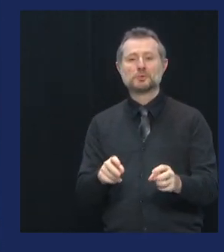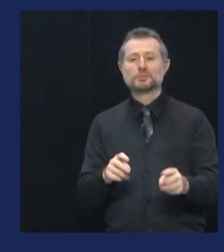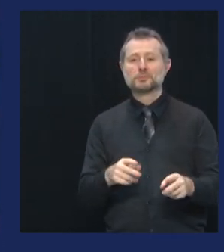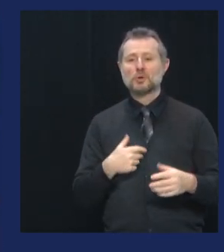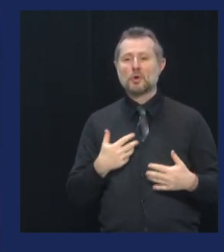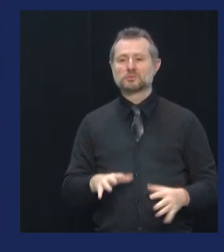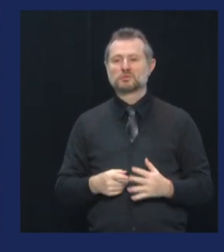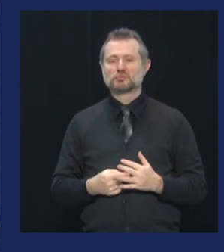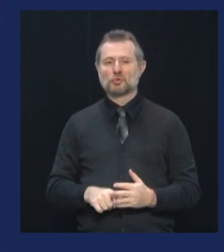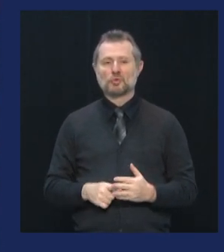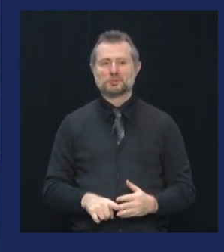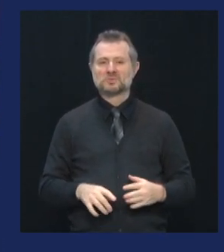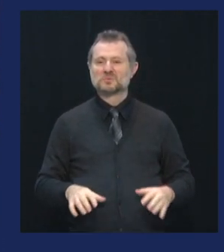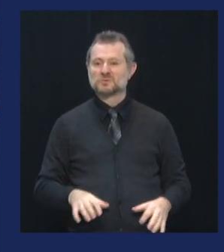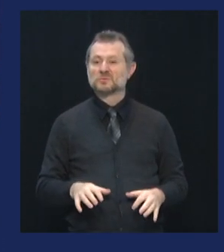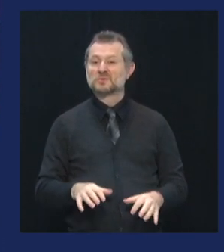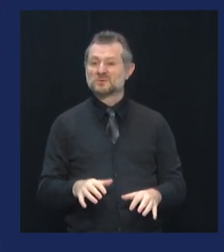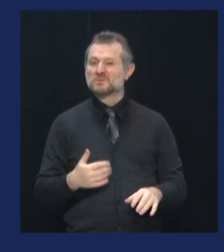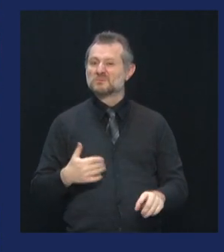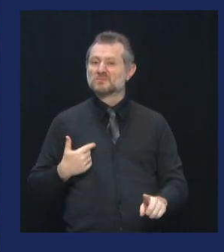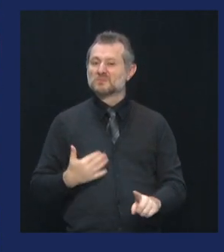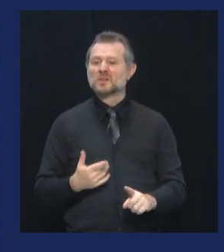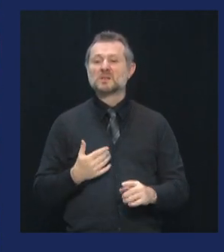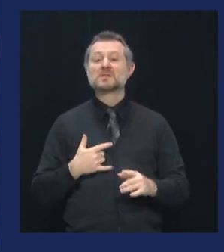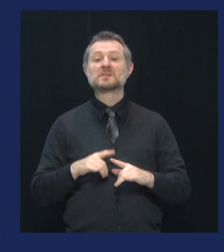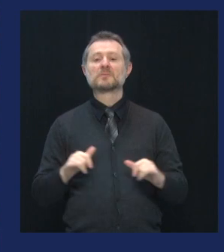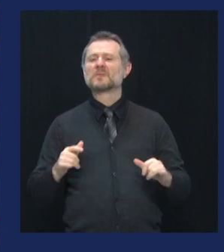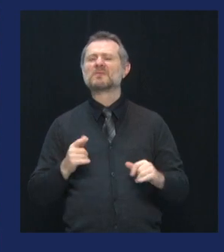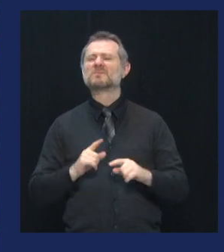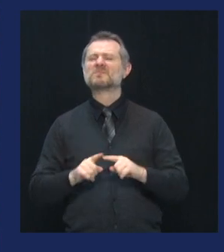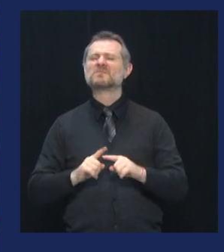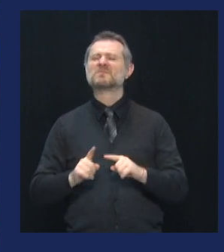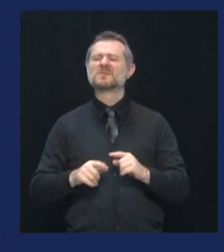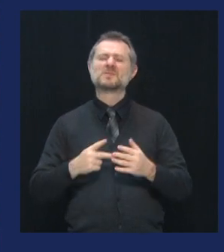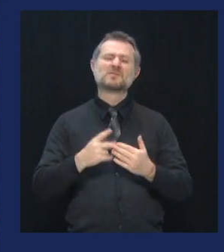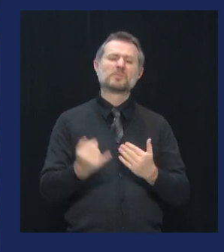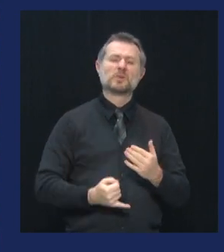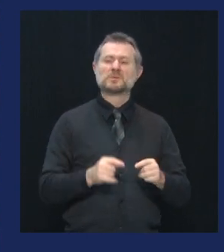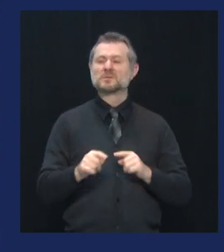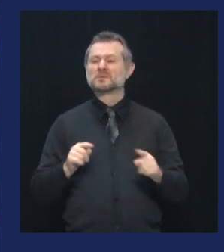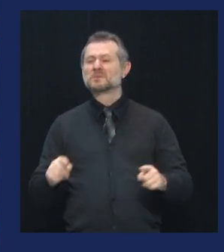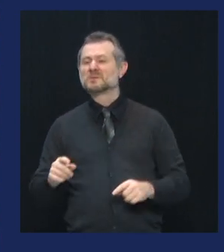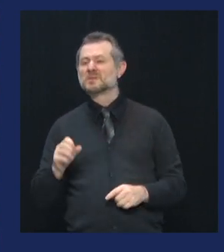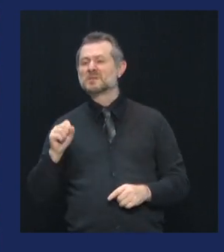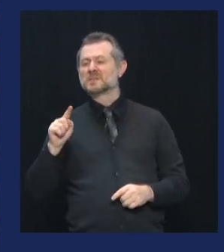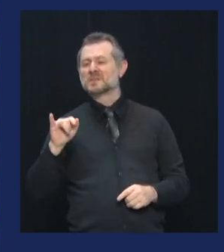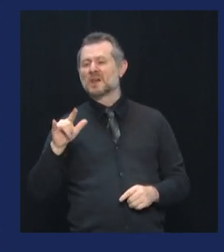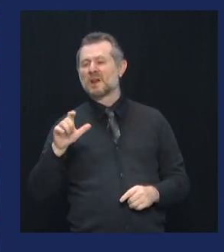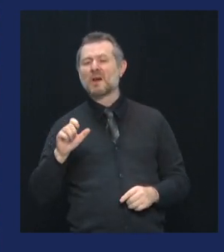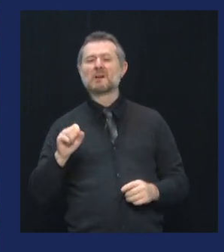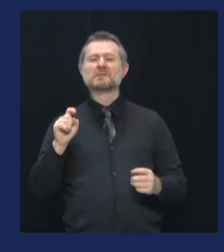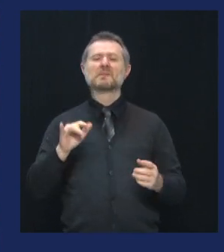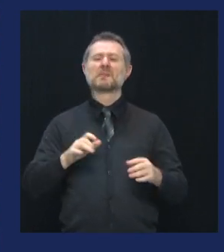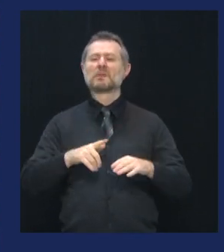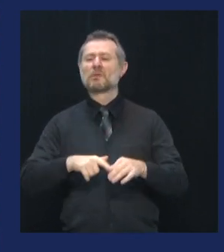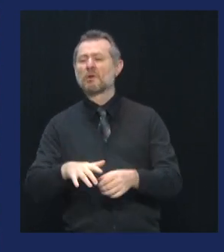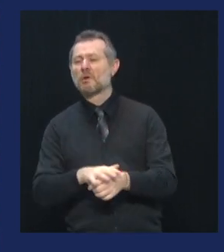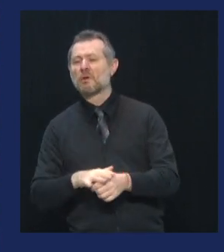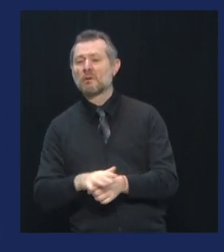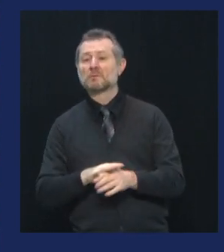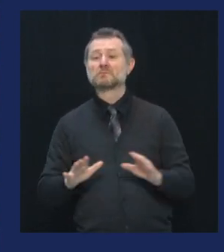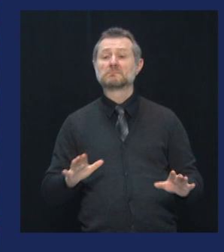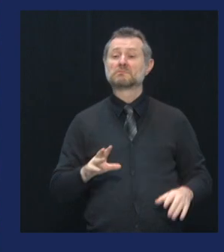a diversity of project styles and locations. 68 of those projects have been